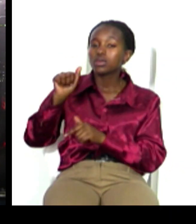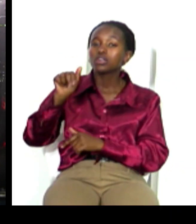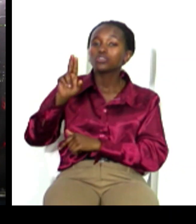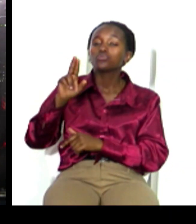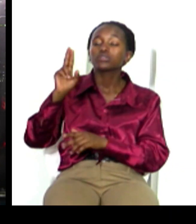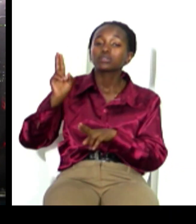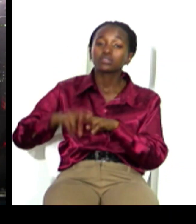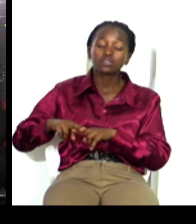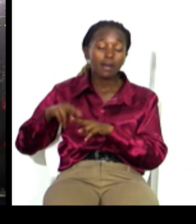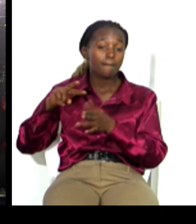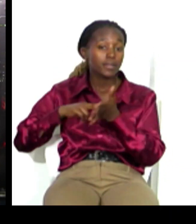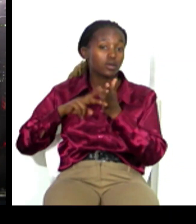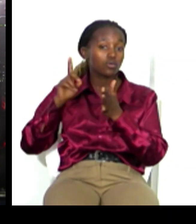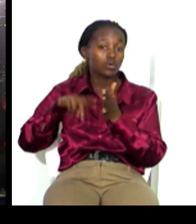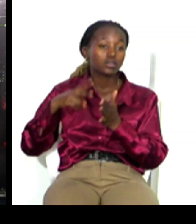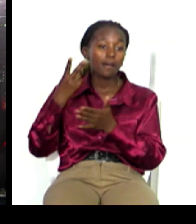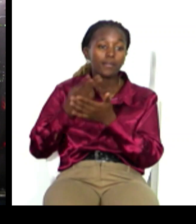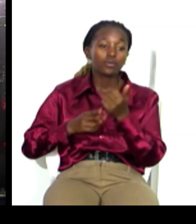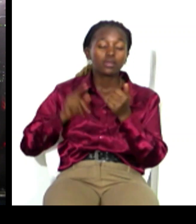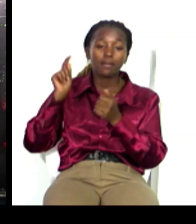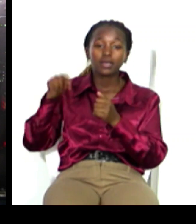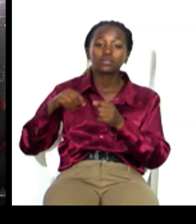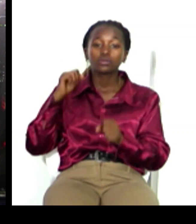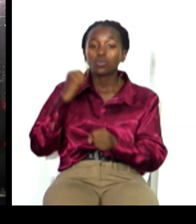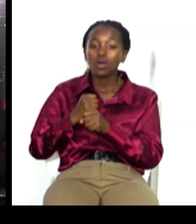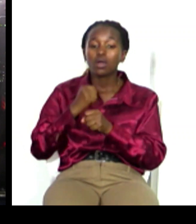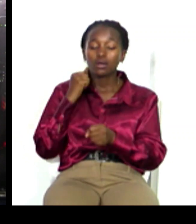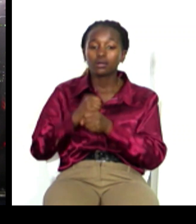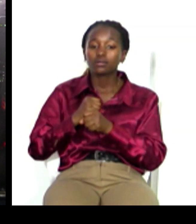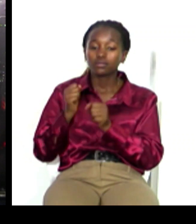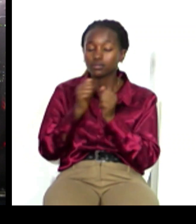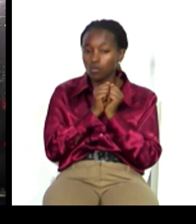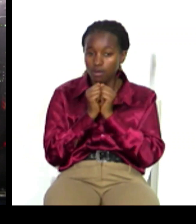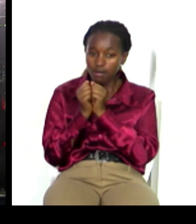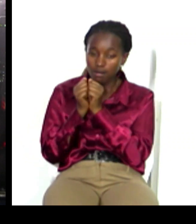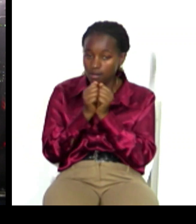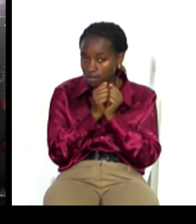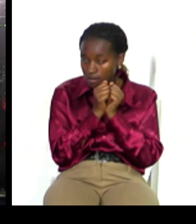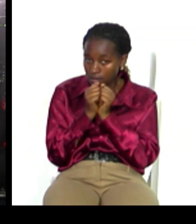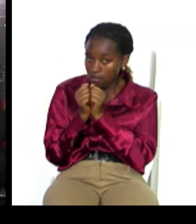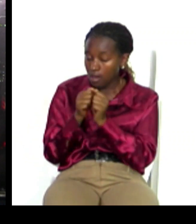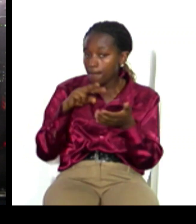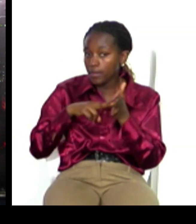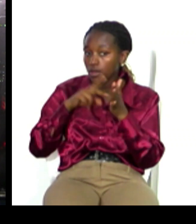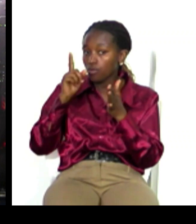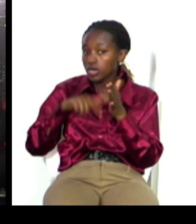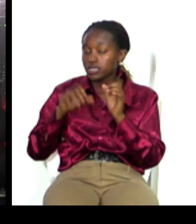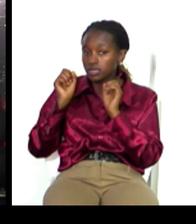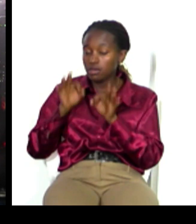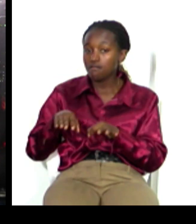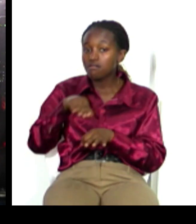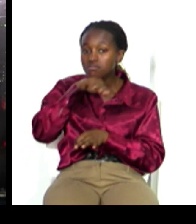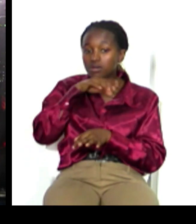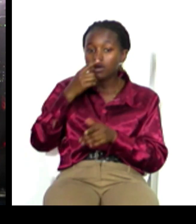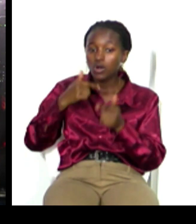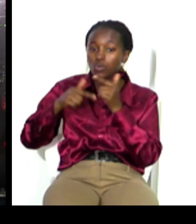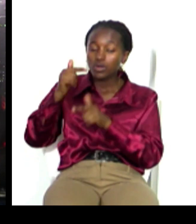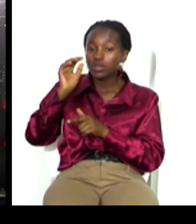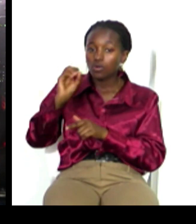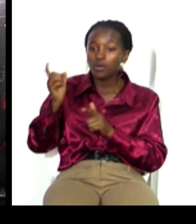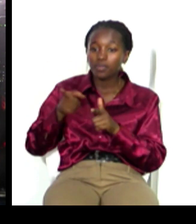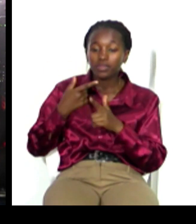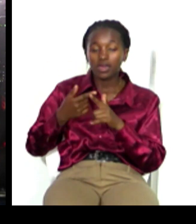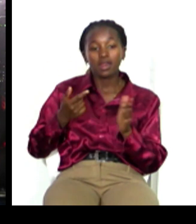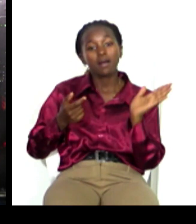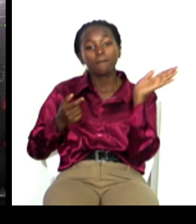work together. Yes, that so is what if Raila does not win, what happens? Raila will come back and